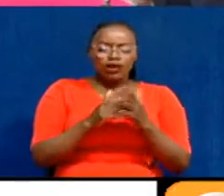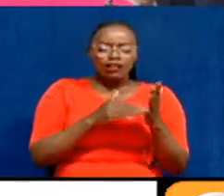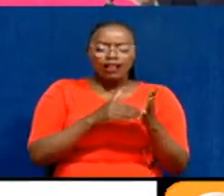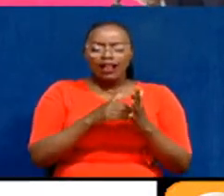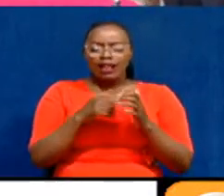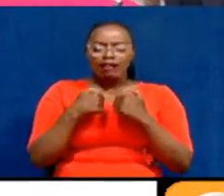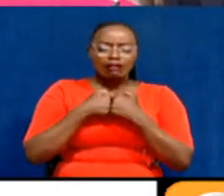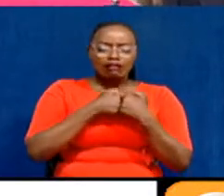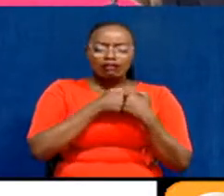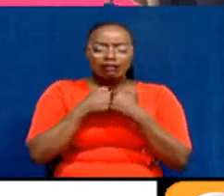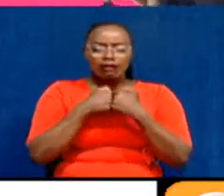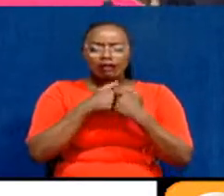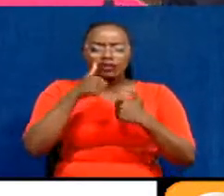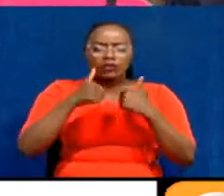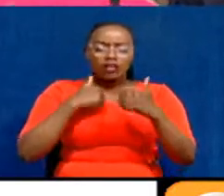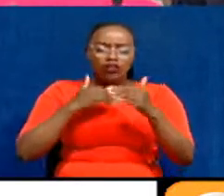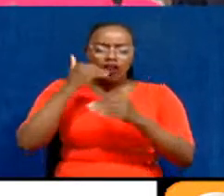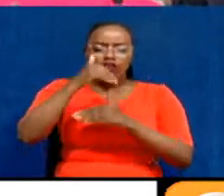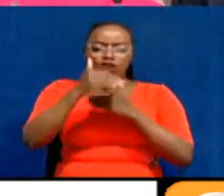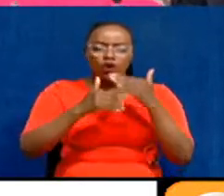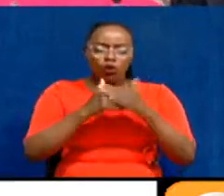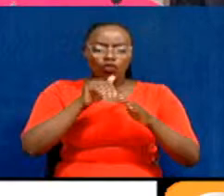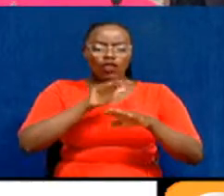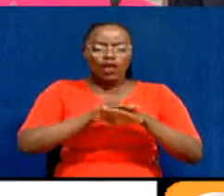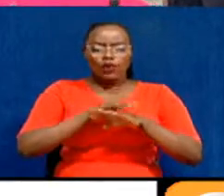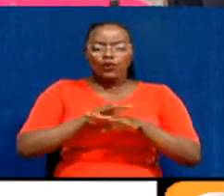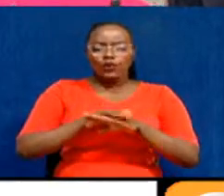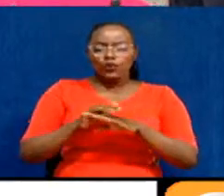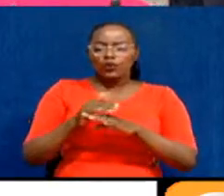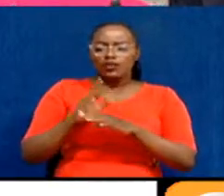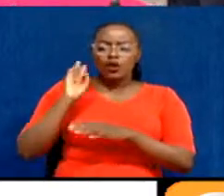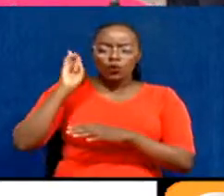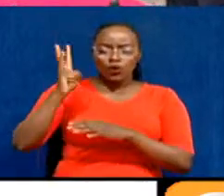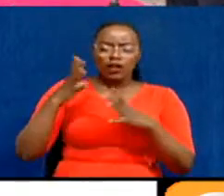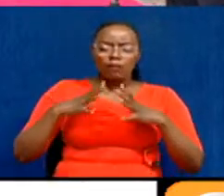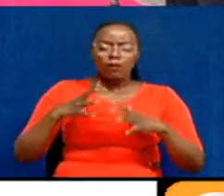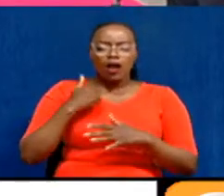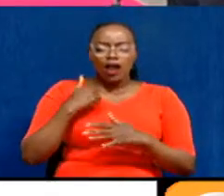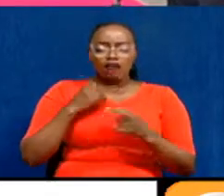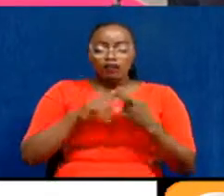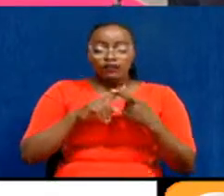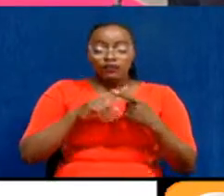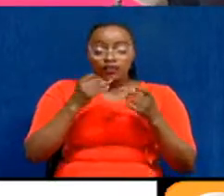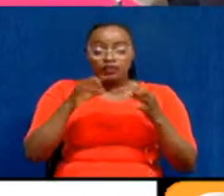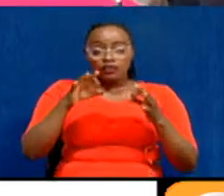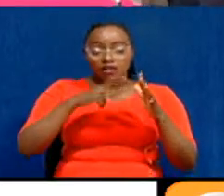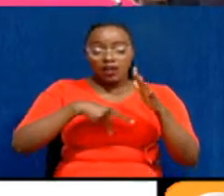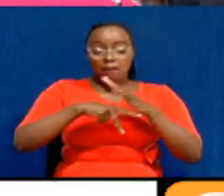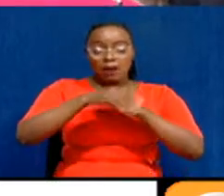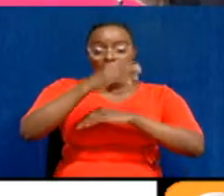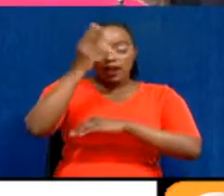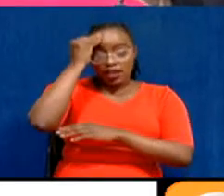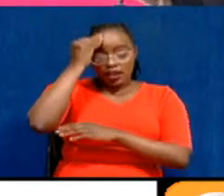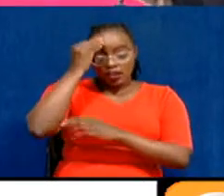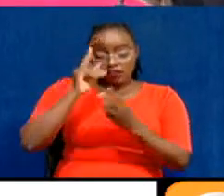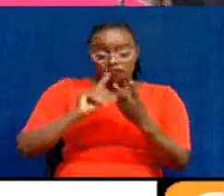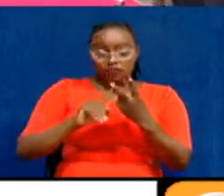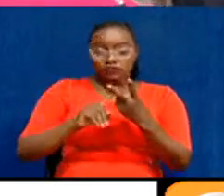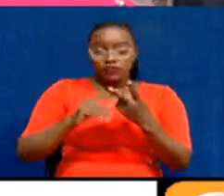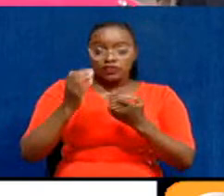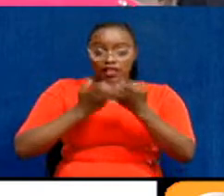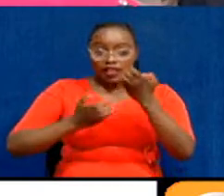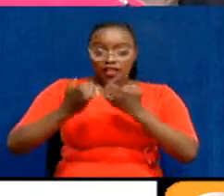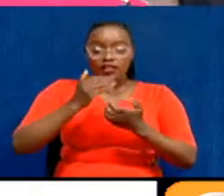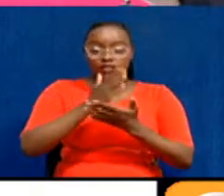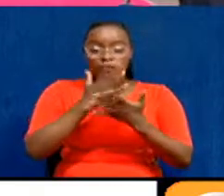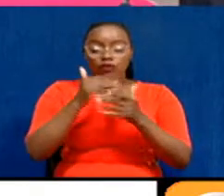that came with it, after all the goodwill that the people had, we can talk about free primary education, we can talk about the economy, that really